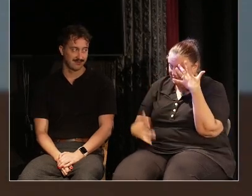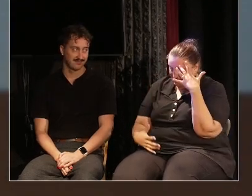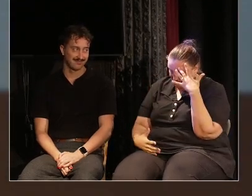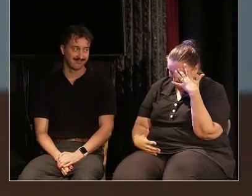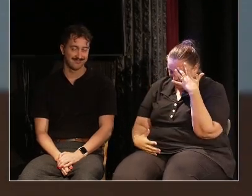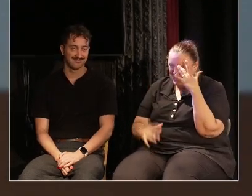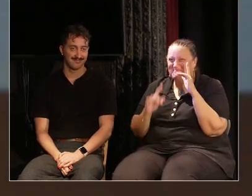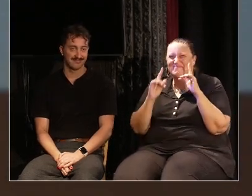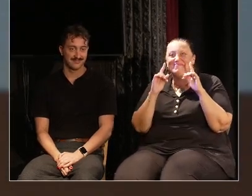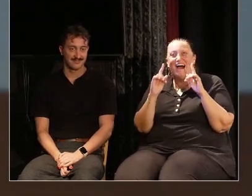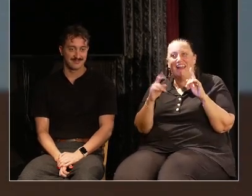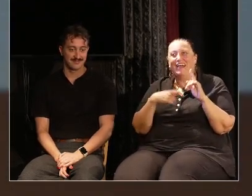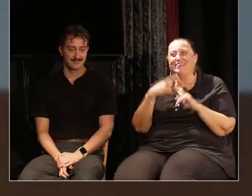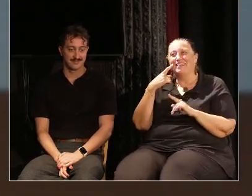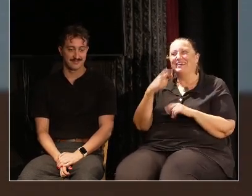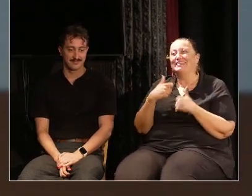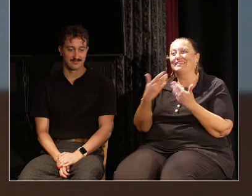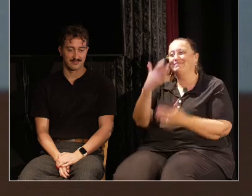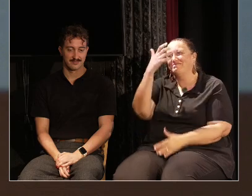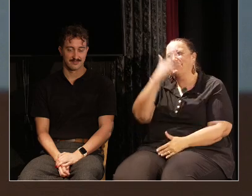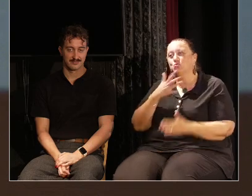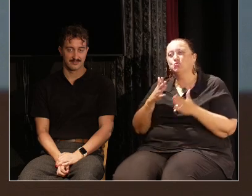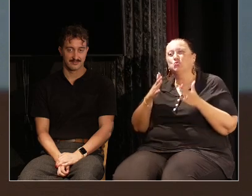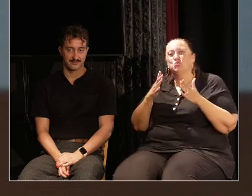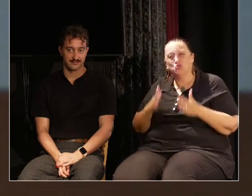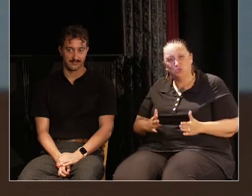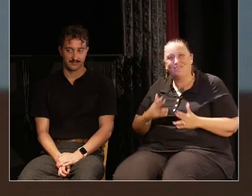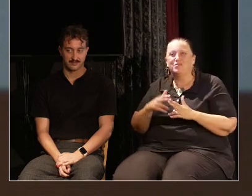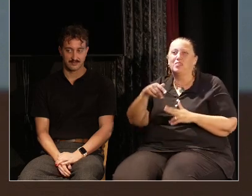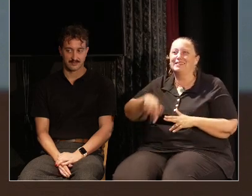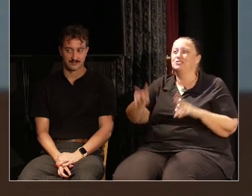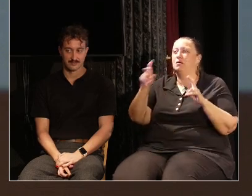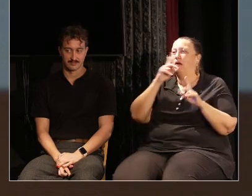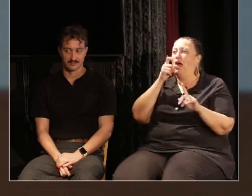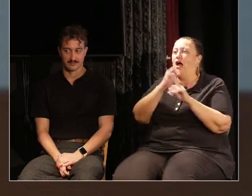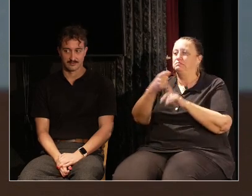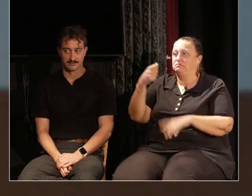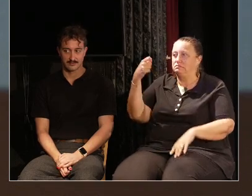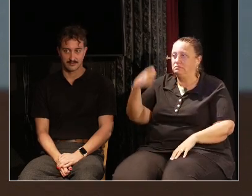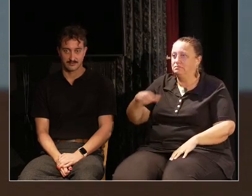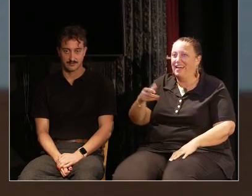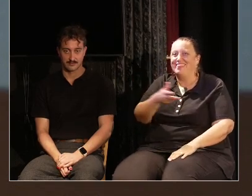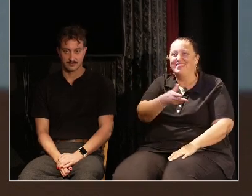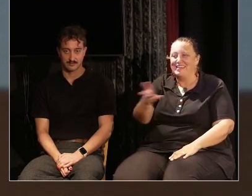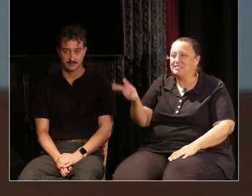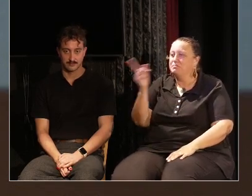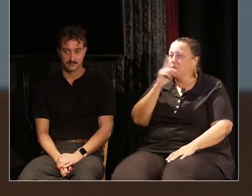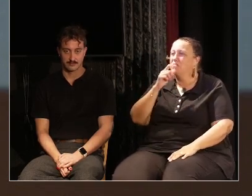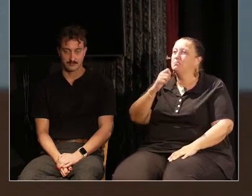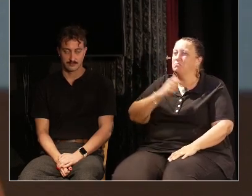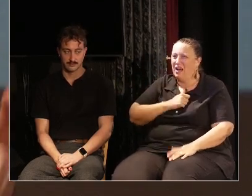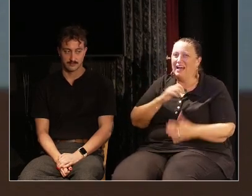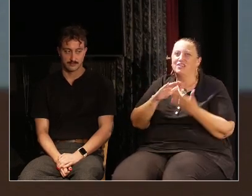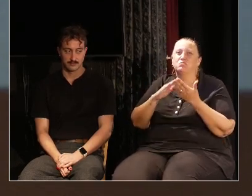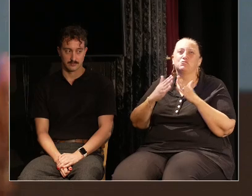I think it puts a human face to these topics that we talk about and makes people realise that, oh, these are people in my community. This could be my neighbour, my